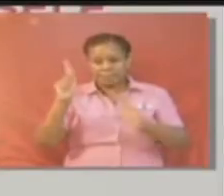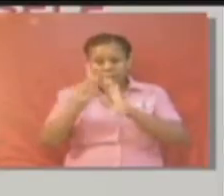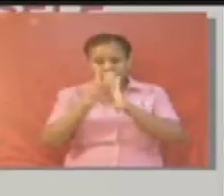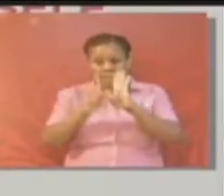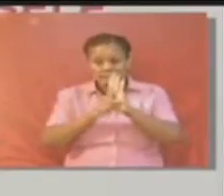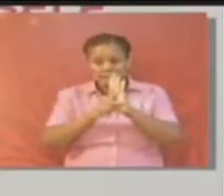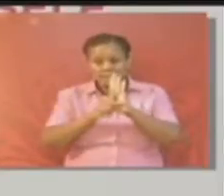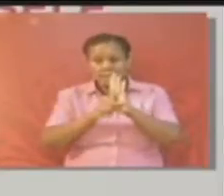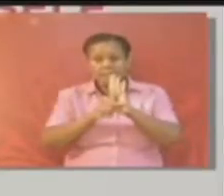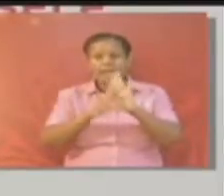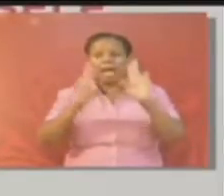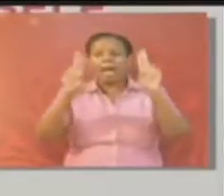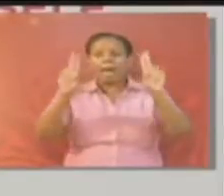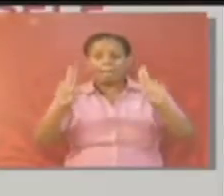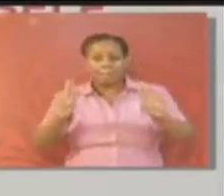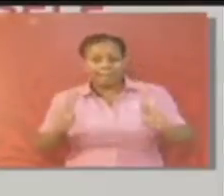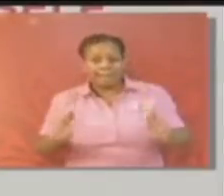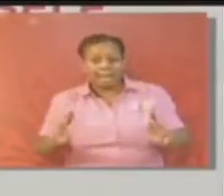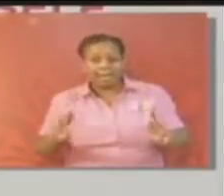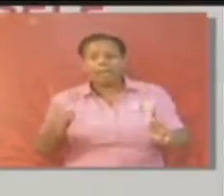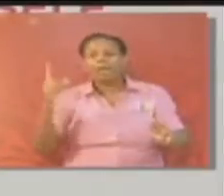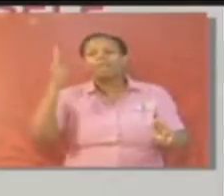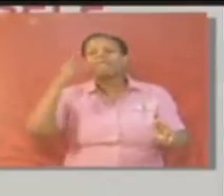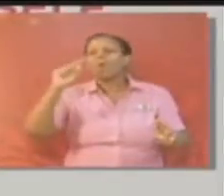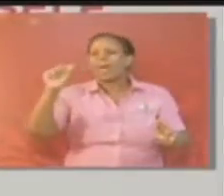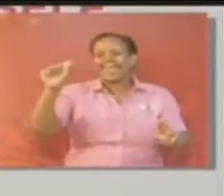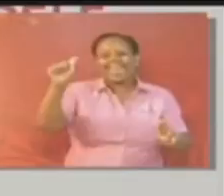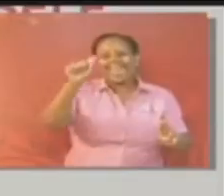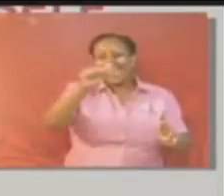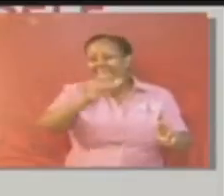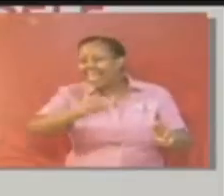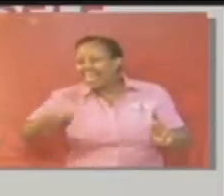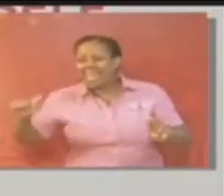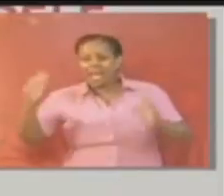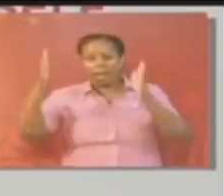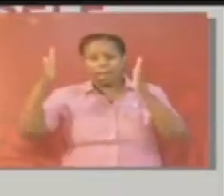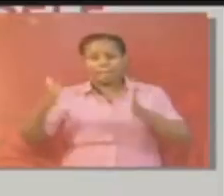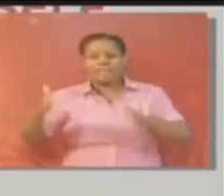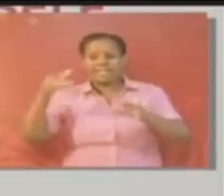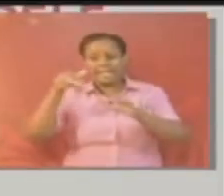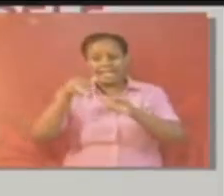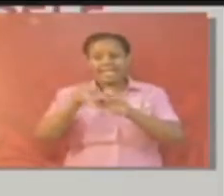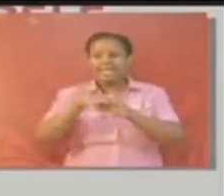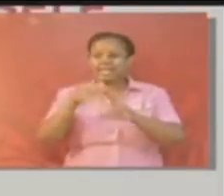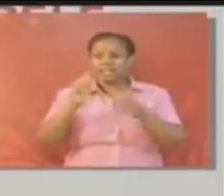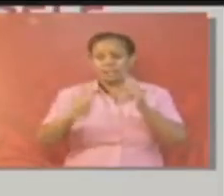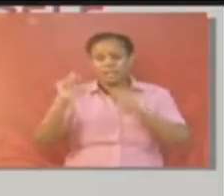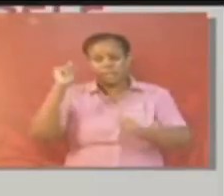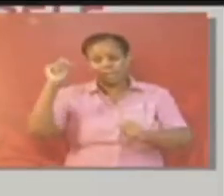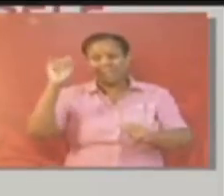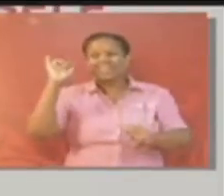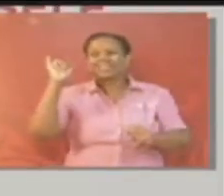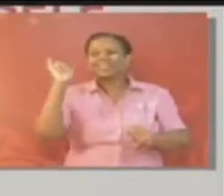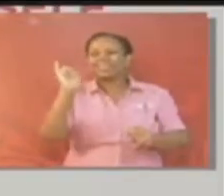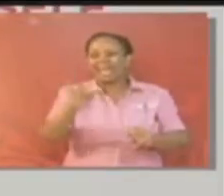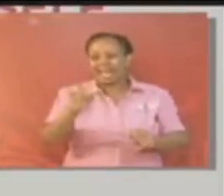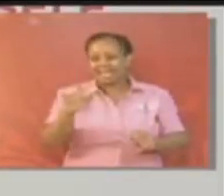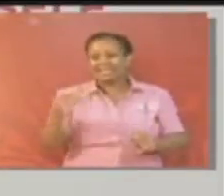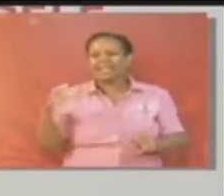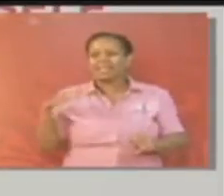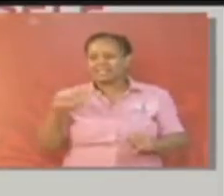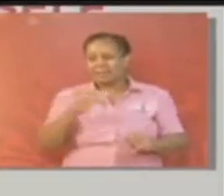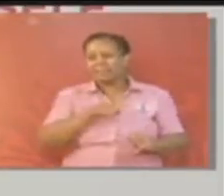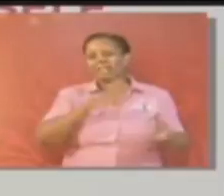and Tobago. That's a cabinet decision. It applies to polio, it applies to